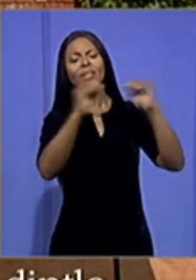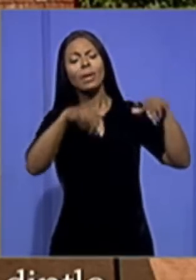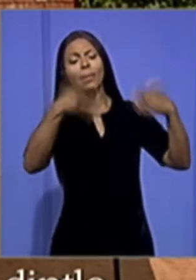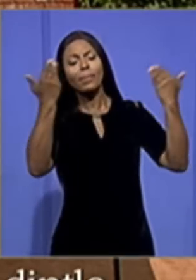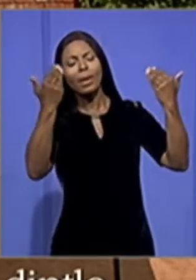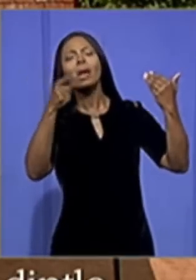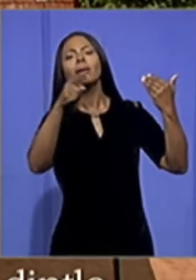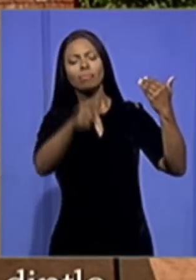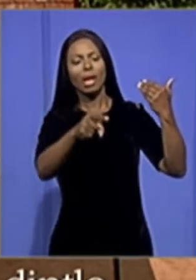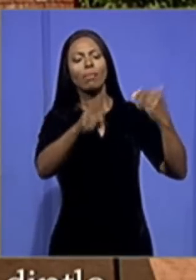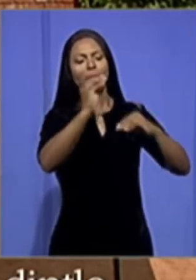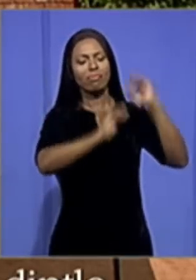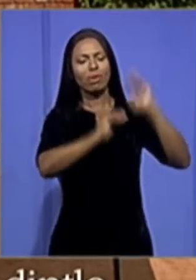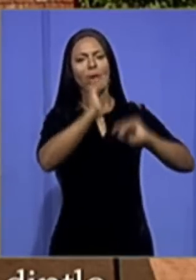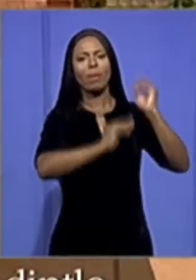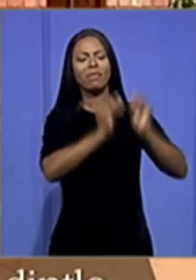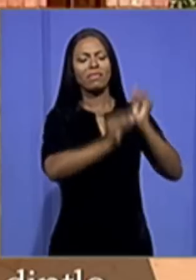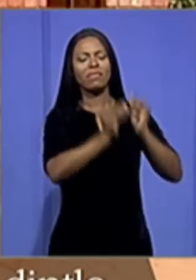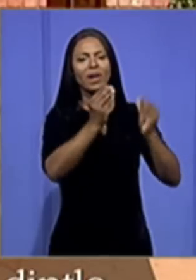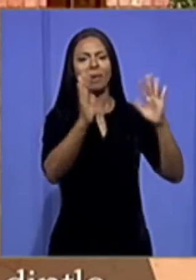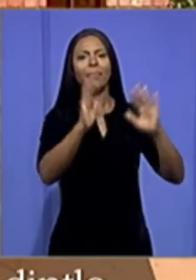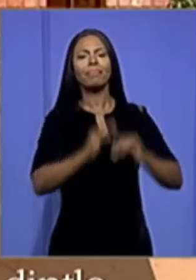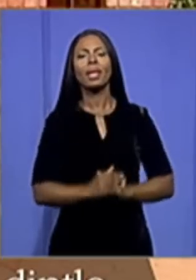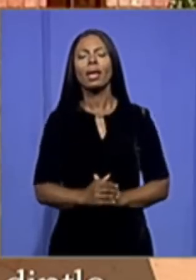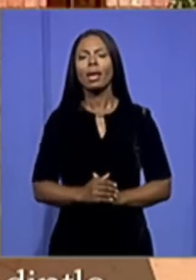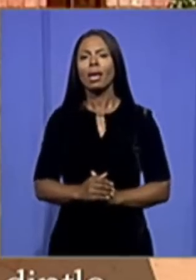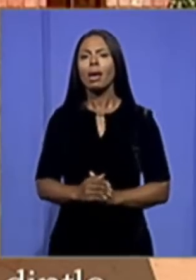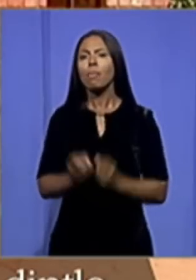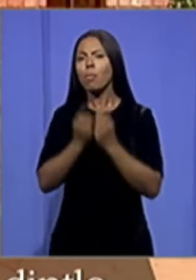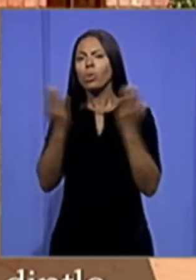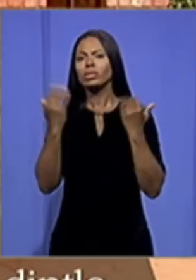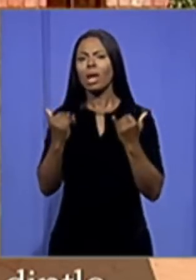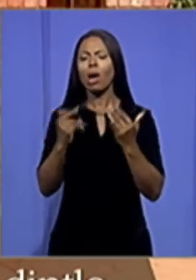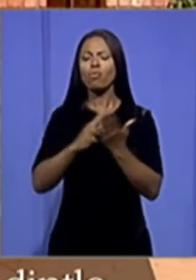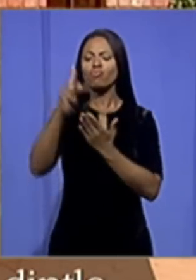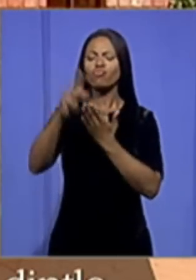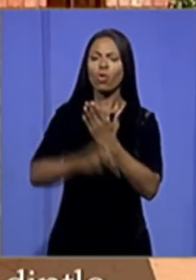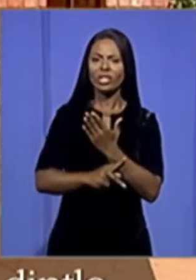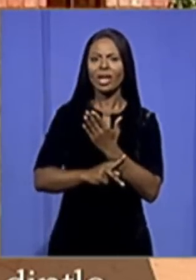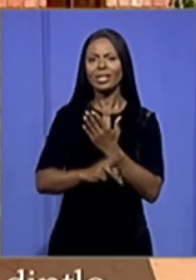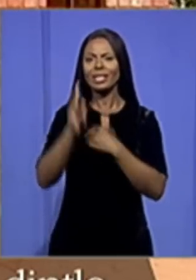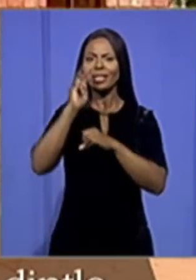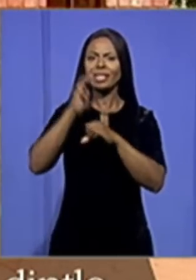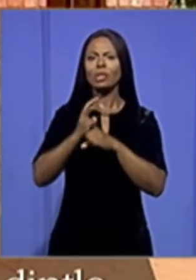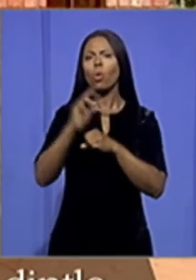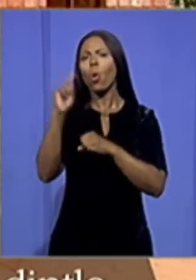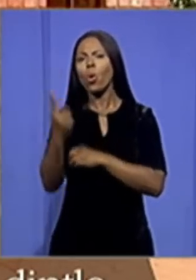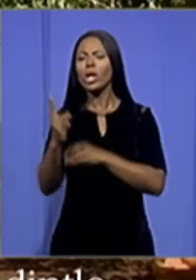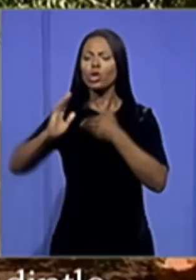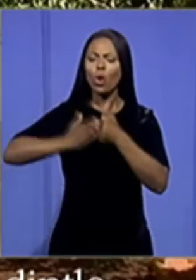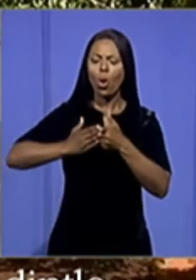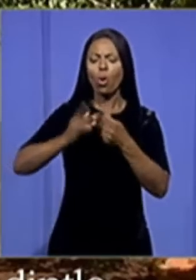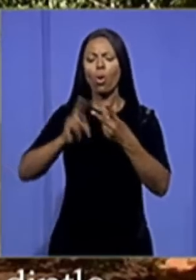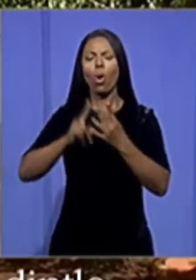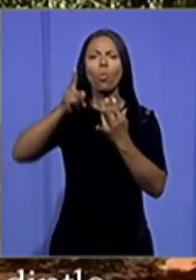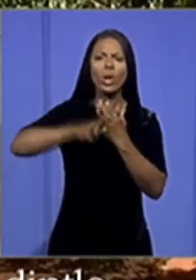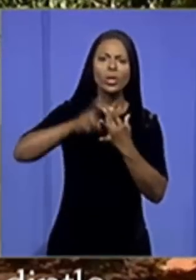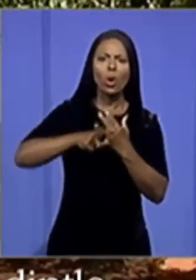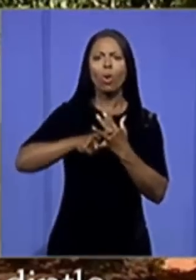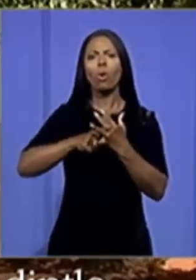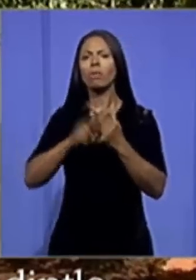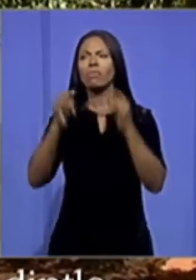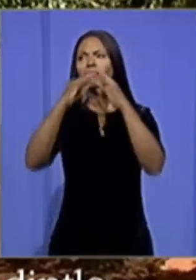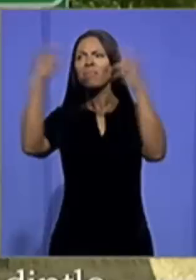ba le 770 ba tlogetse diprojeke tse go nang le matlo a tlhokang fela dikgoro matlhabaphefo le